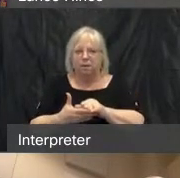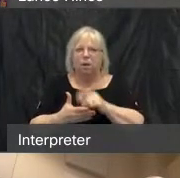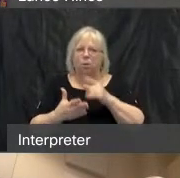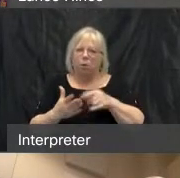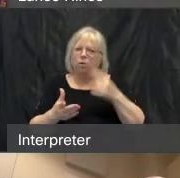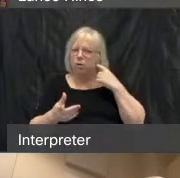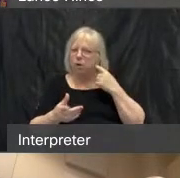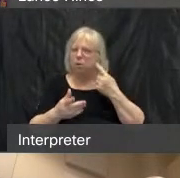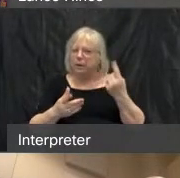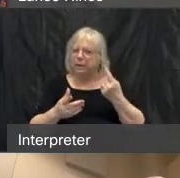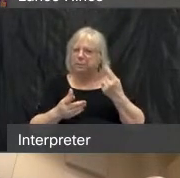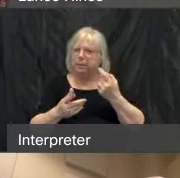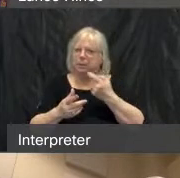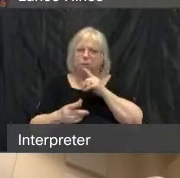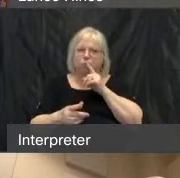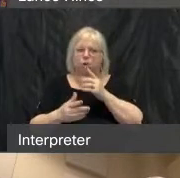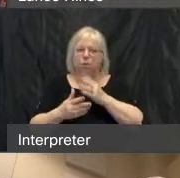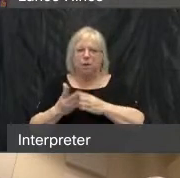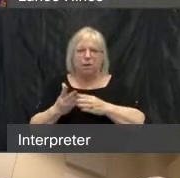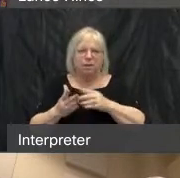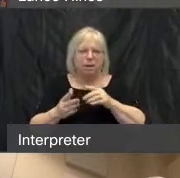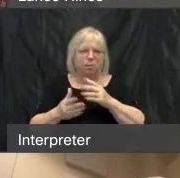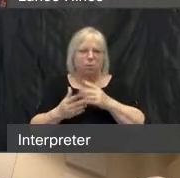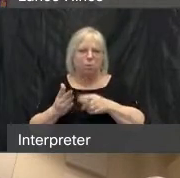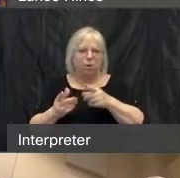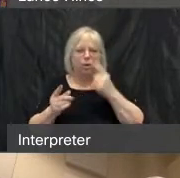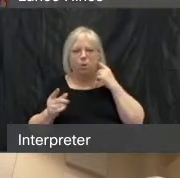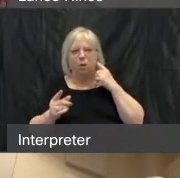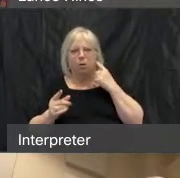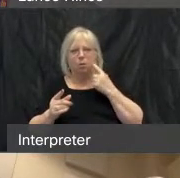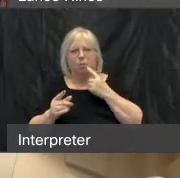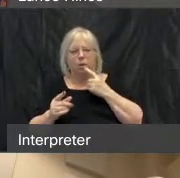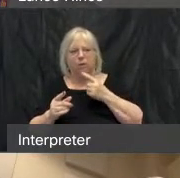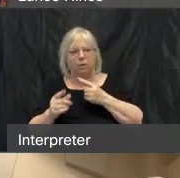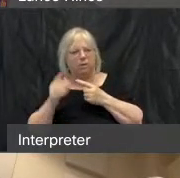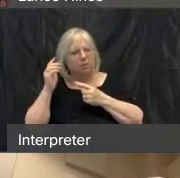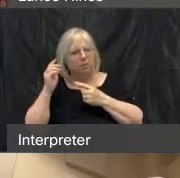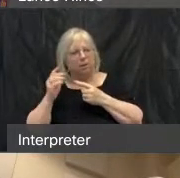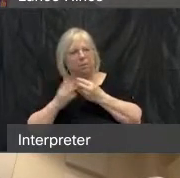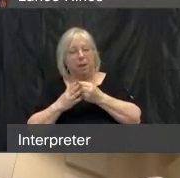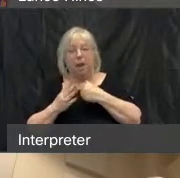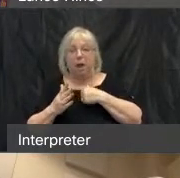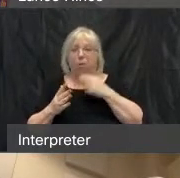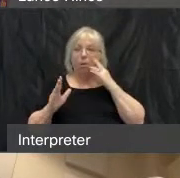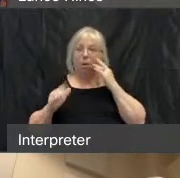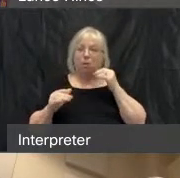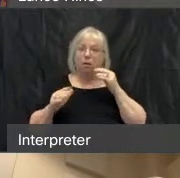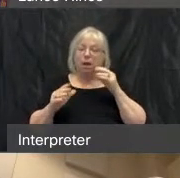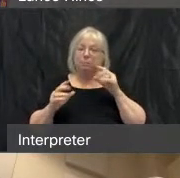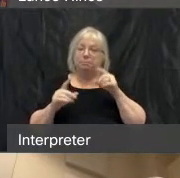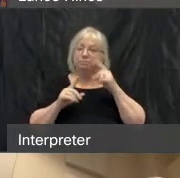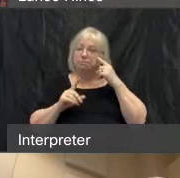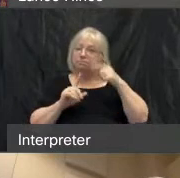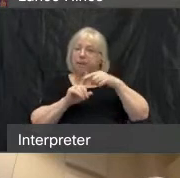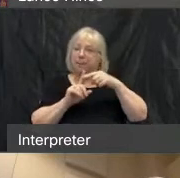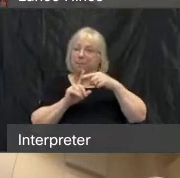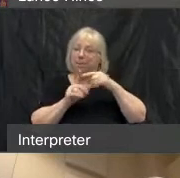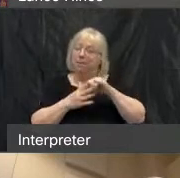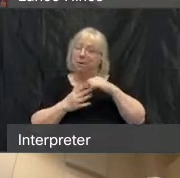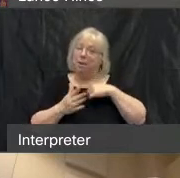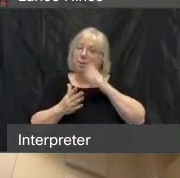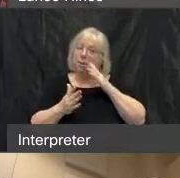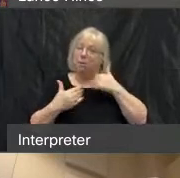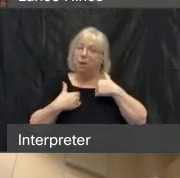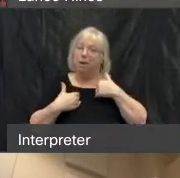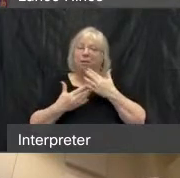true. And the other part of what you heard was somebody obviously being hopefully optimistic that we were going to have some funding